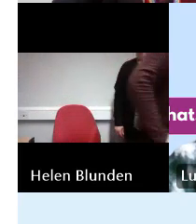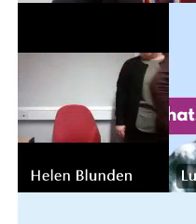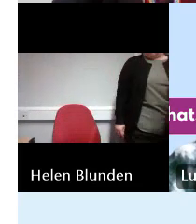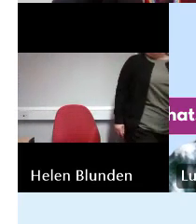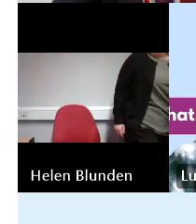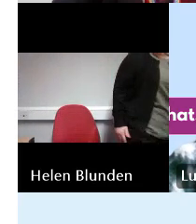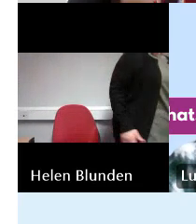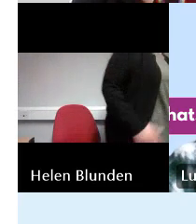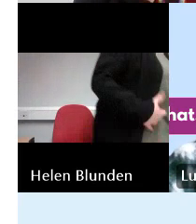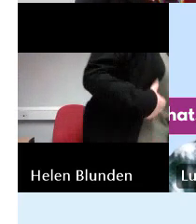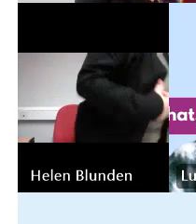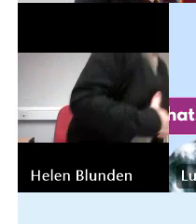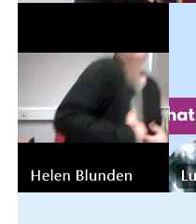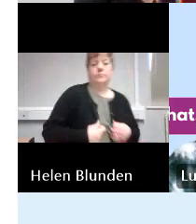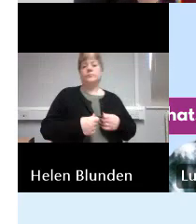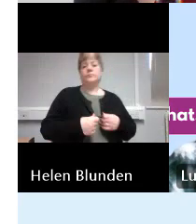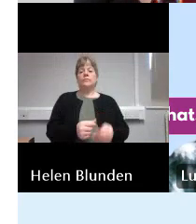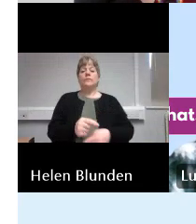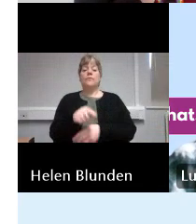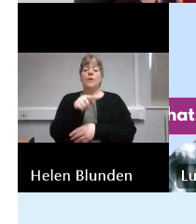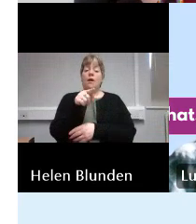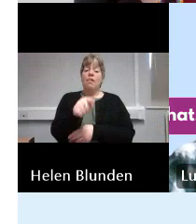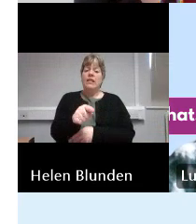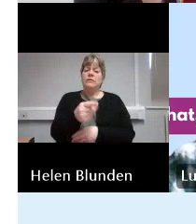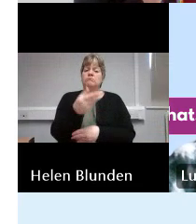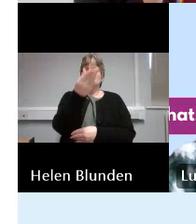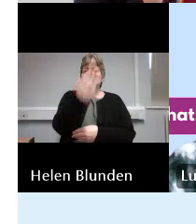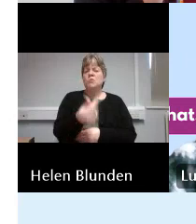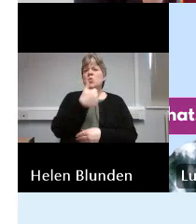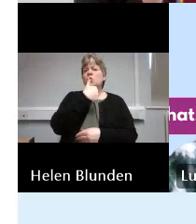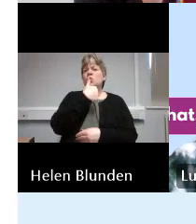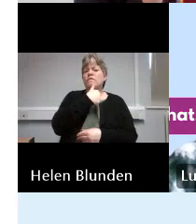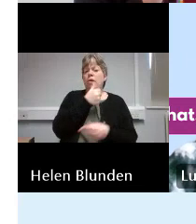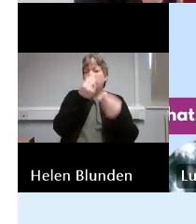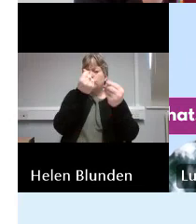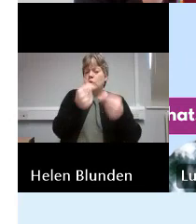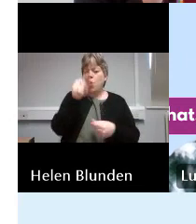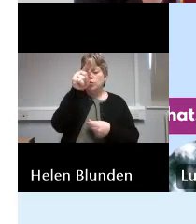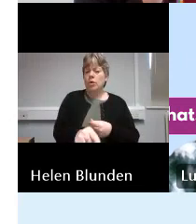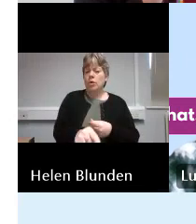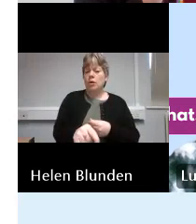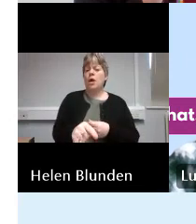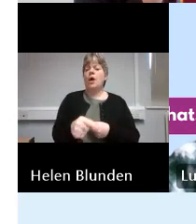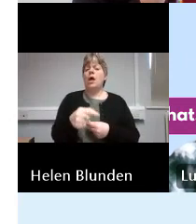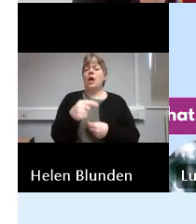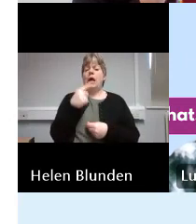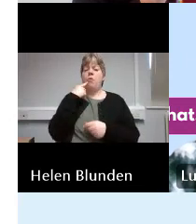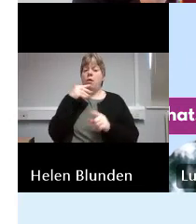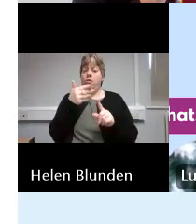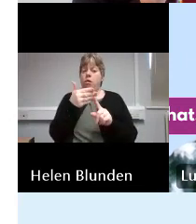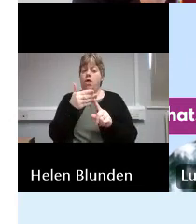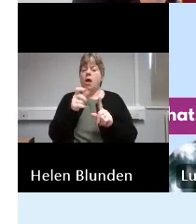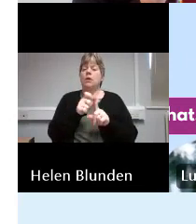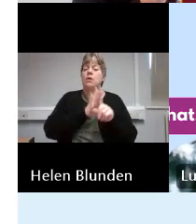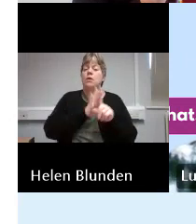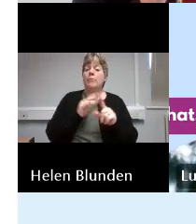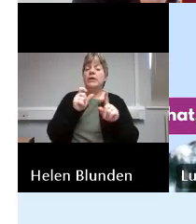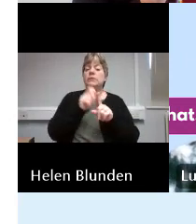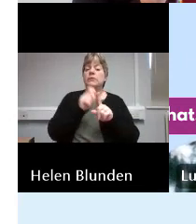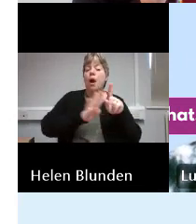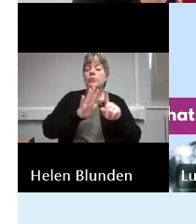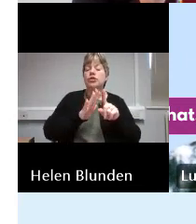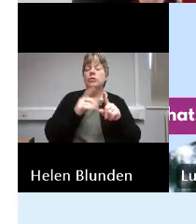So this slide just contains some useful resources for you. I will point you towards the Derby and Derbyshire Emotional Health and